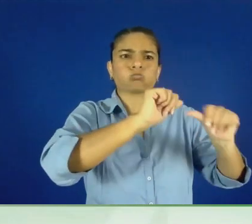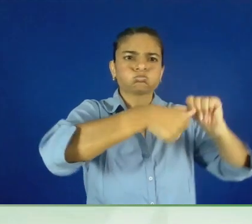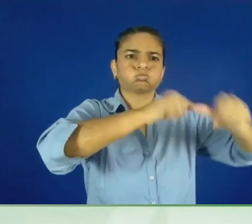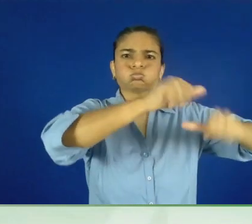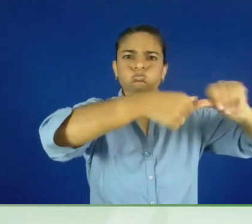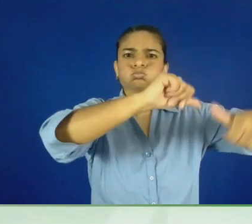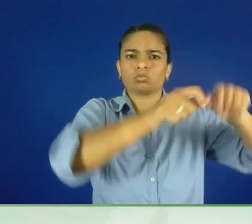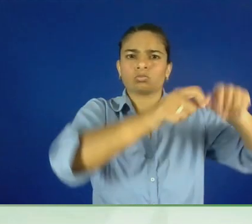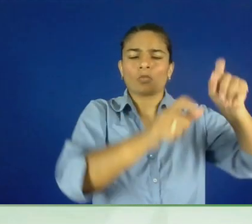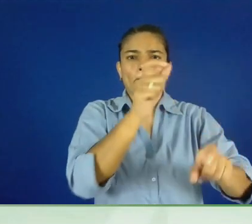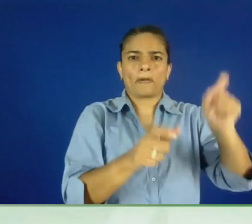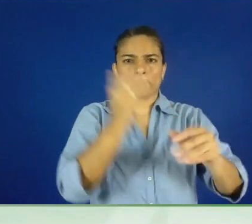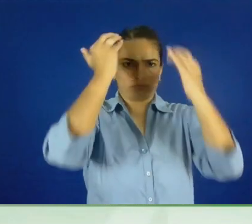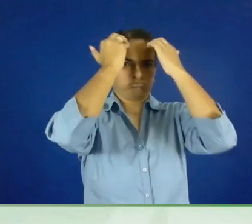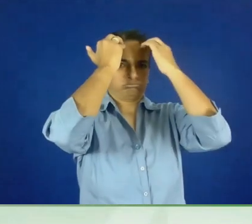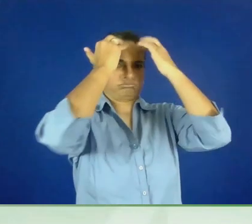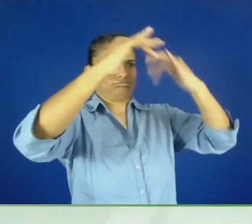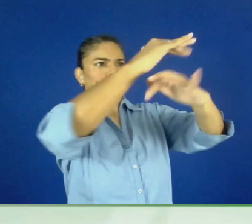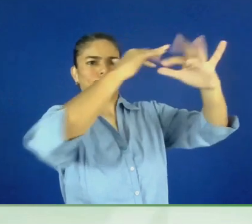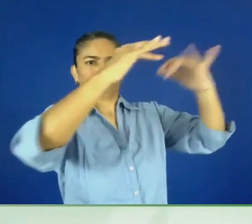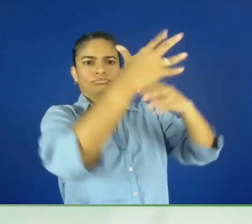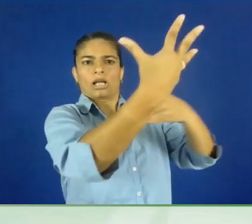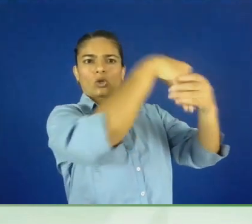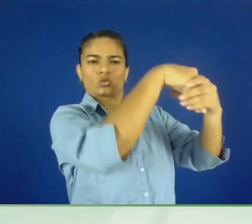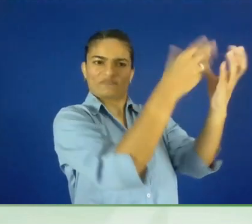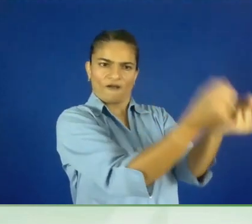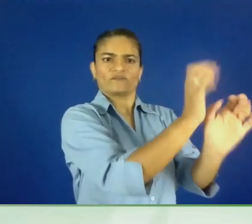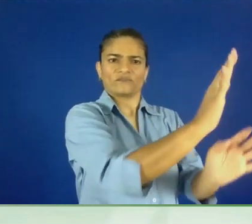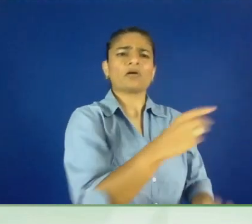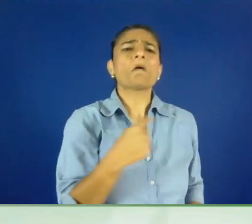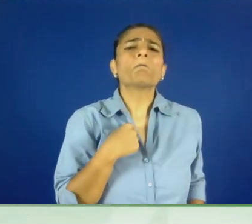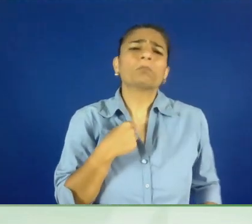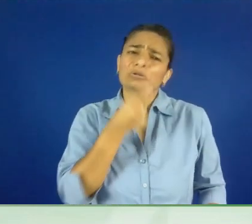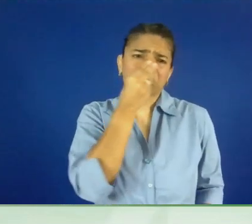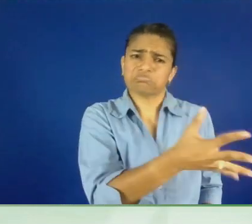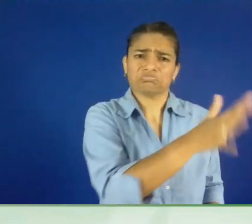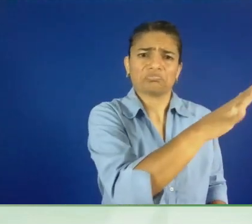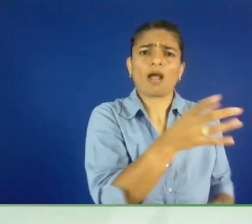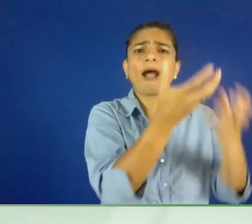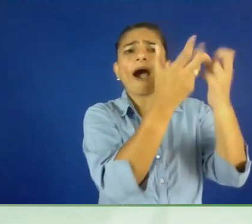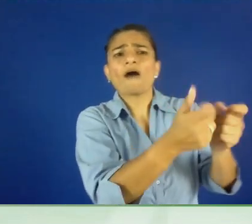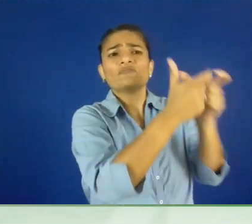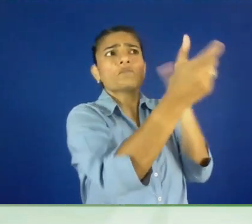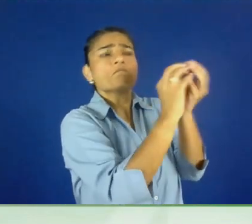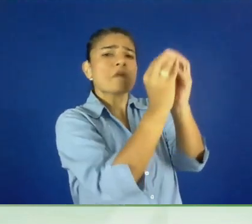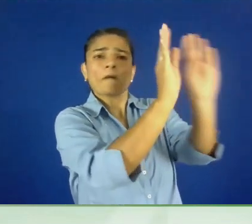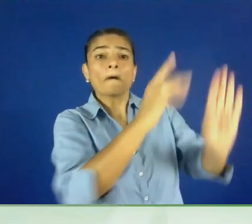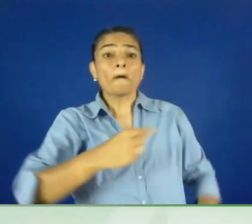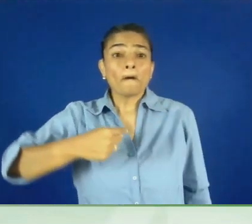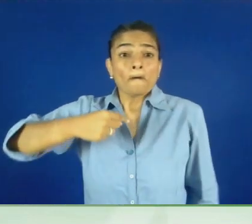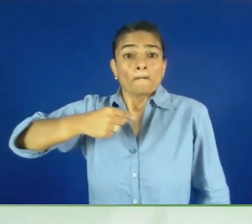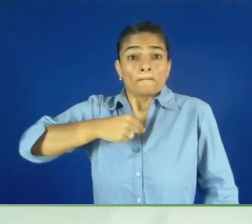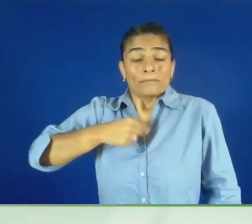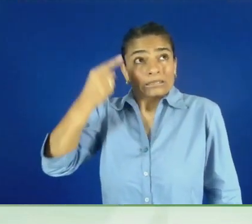tools that the large companies make. For me, it's the small boutique AI solutions. It's the garages. It's